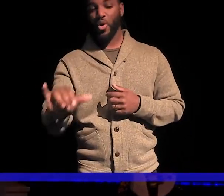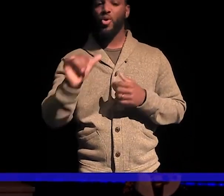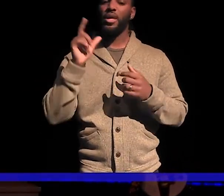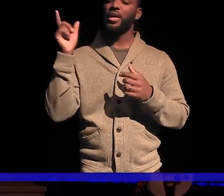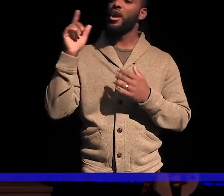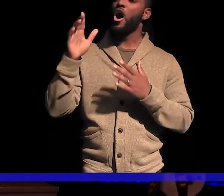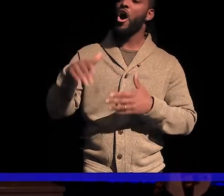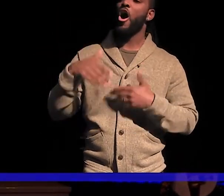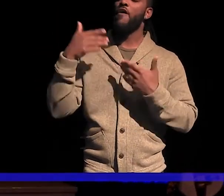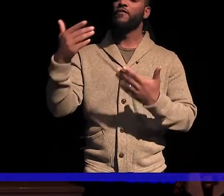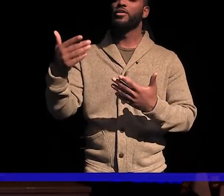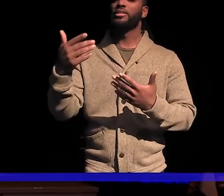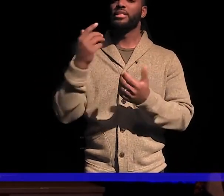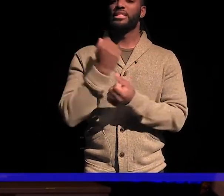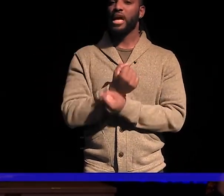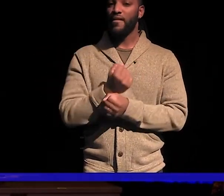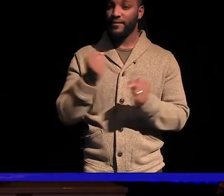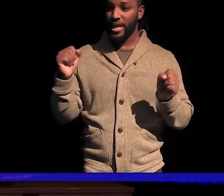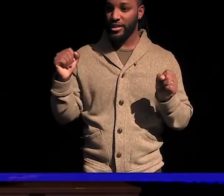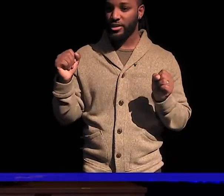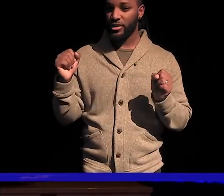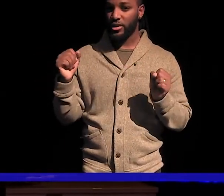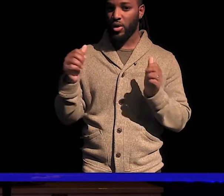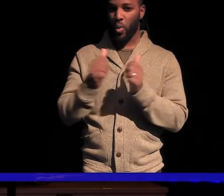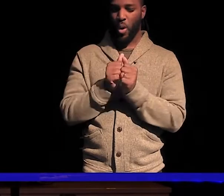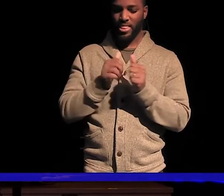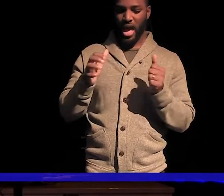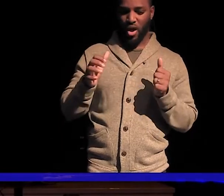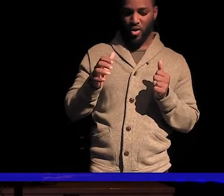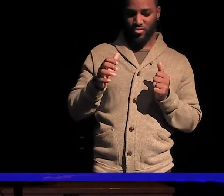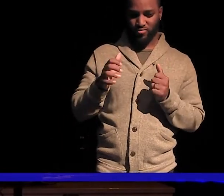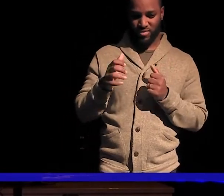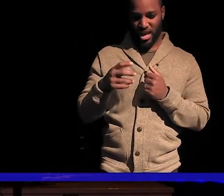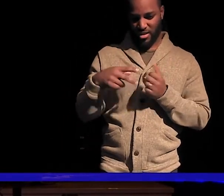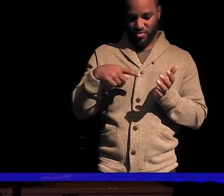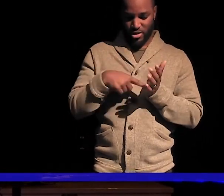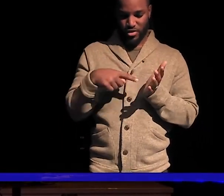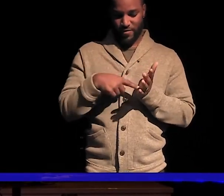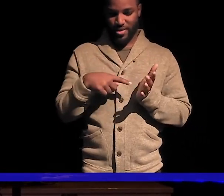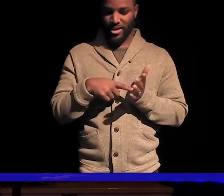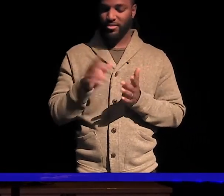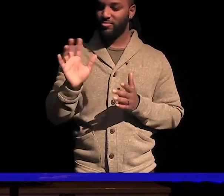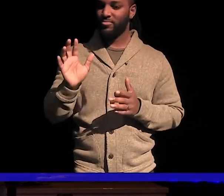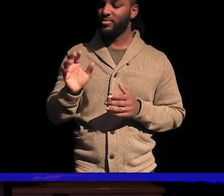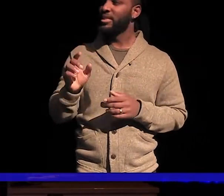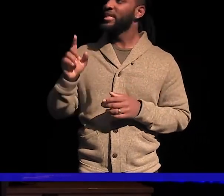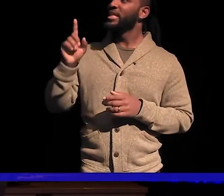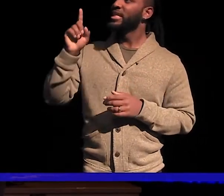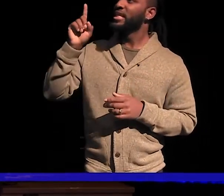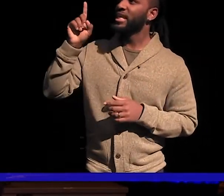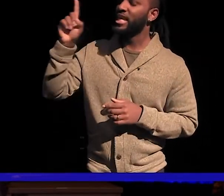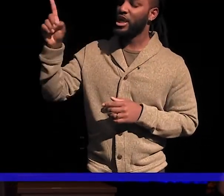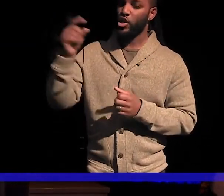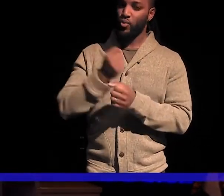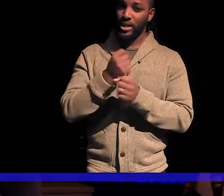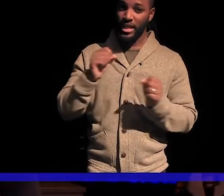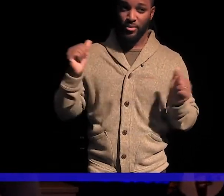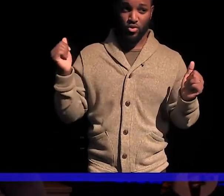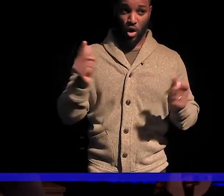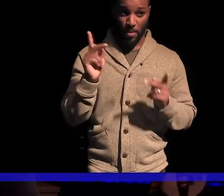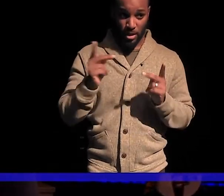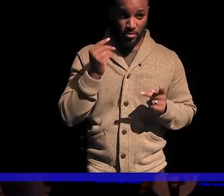offers salvation without reservation to all people. He redeems all people,